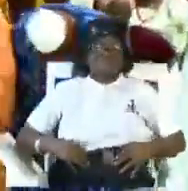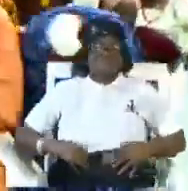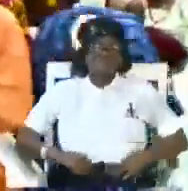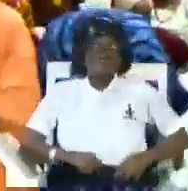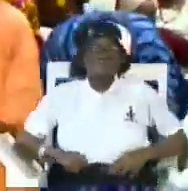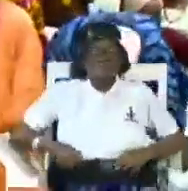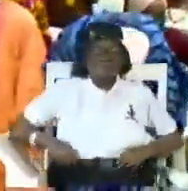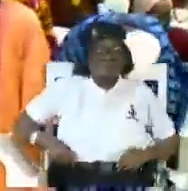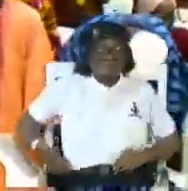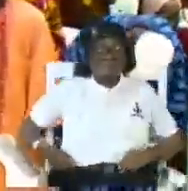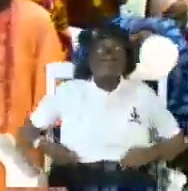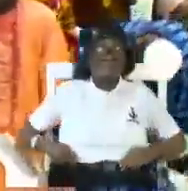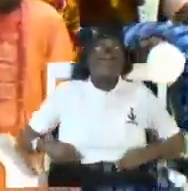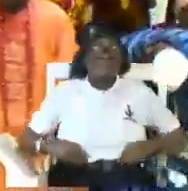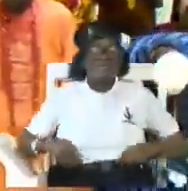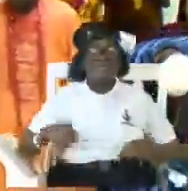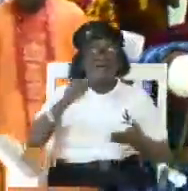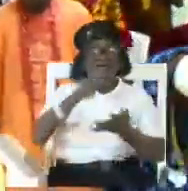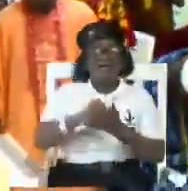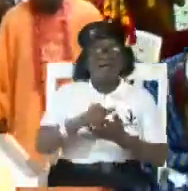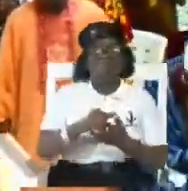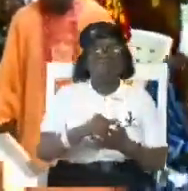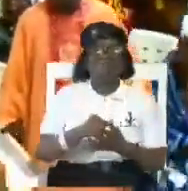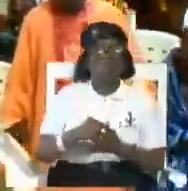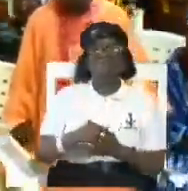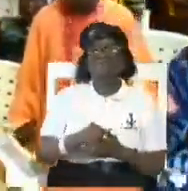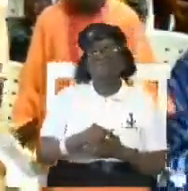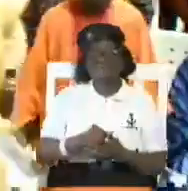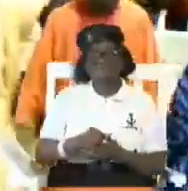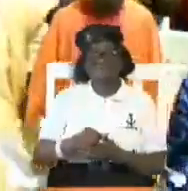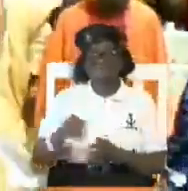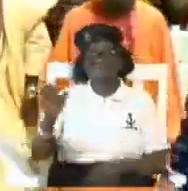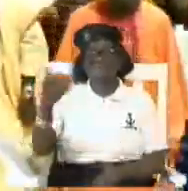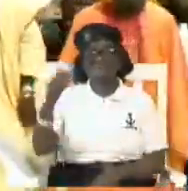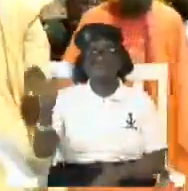It seems you have forgotten what we learned yesterday.